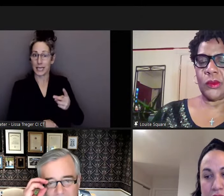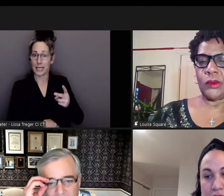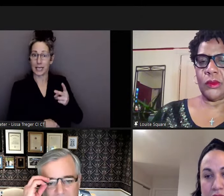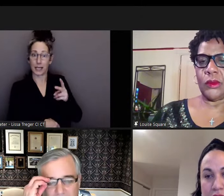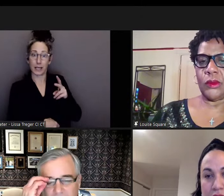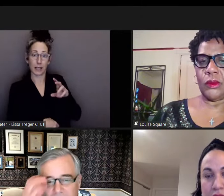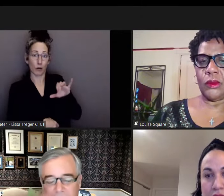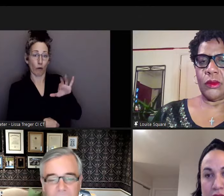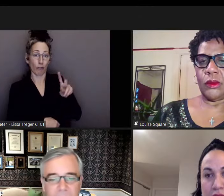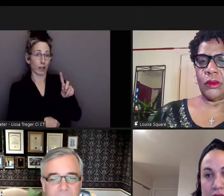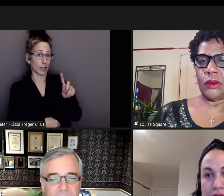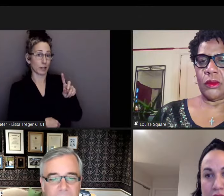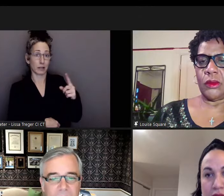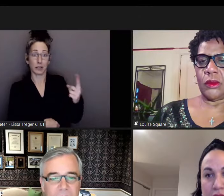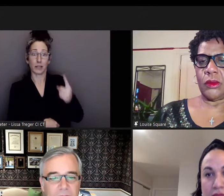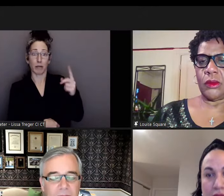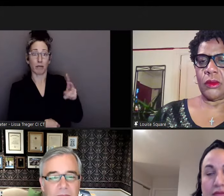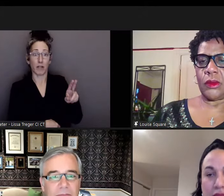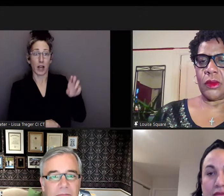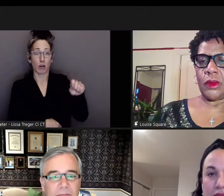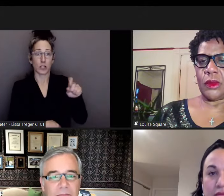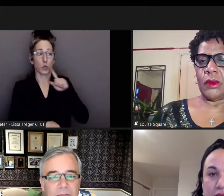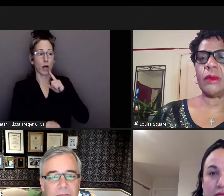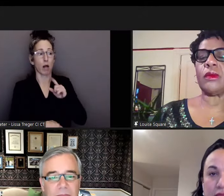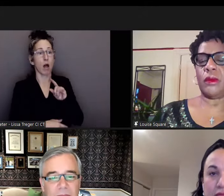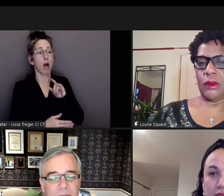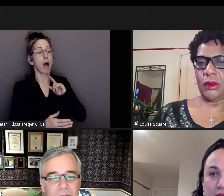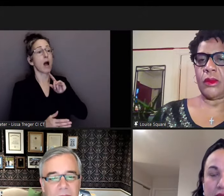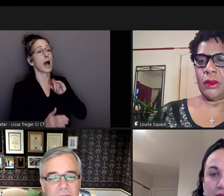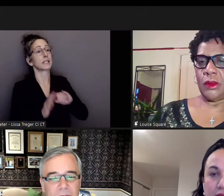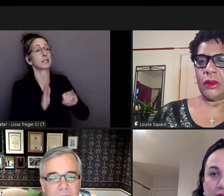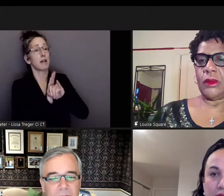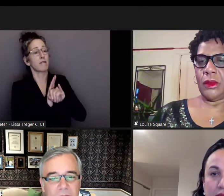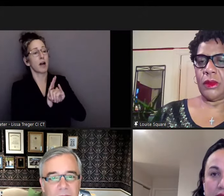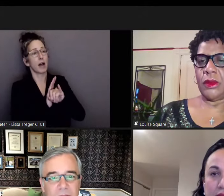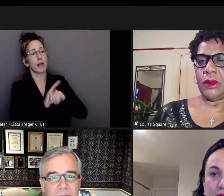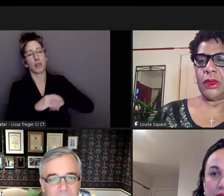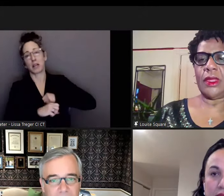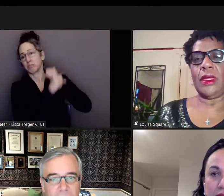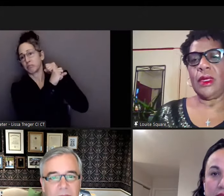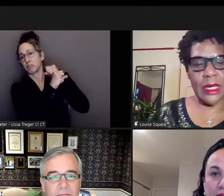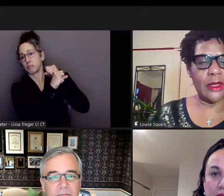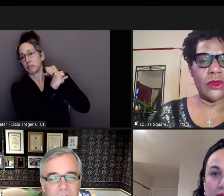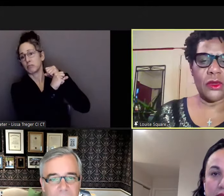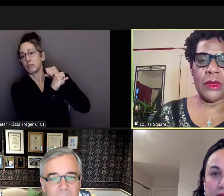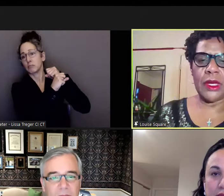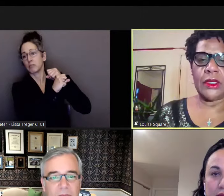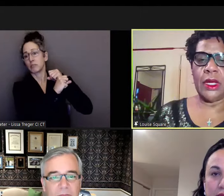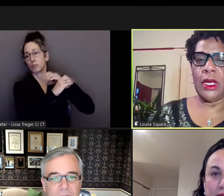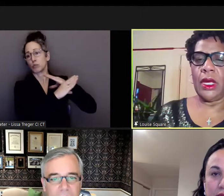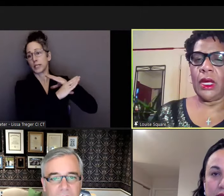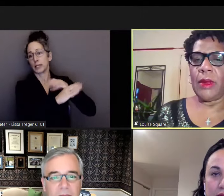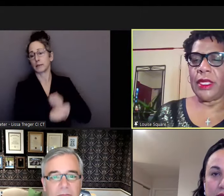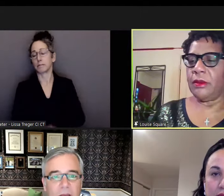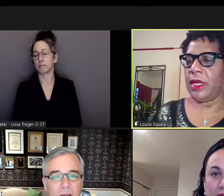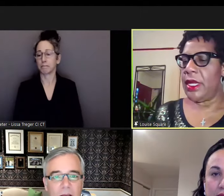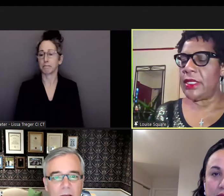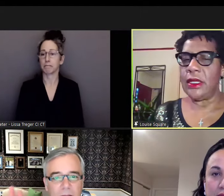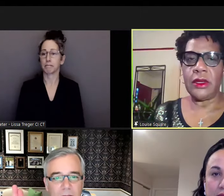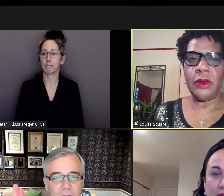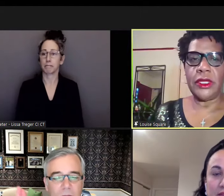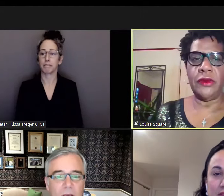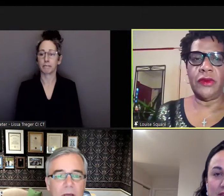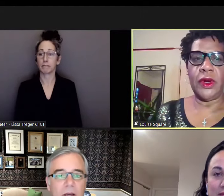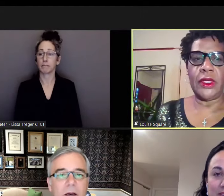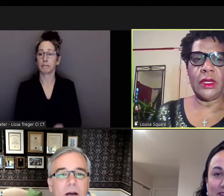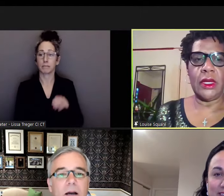the virus, but we're just making the proteins to protect us against, us being infected. So. Thank you so much. I think Megan